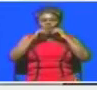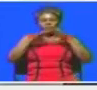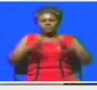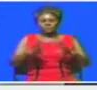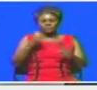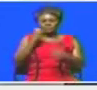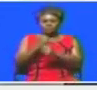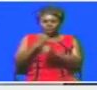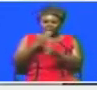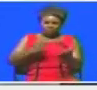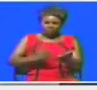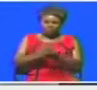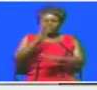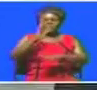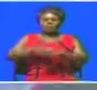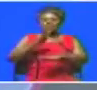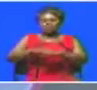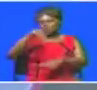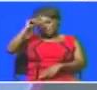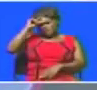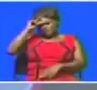and ensure good governance.